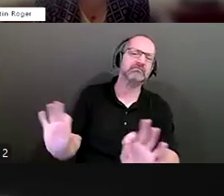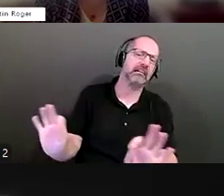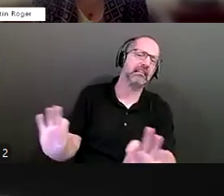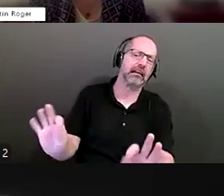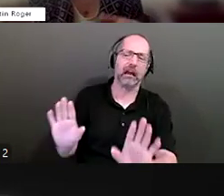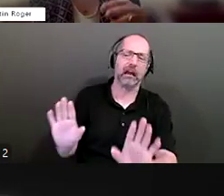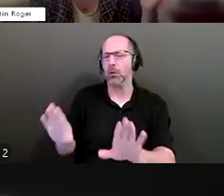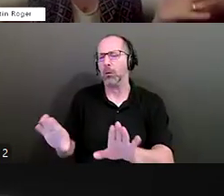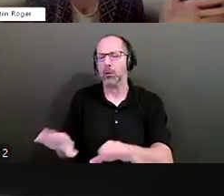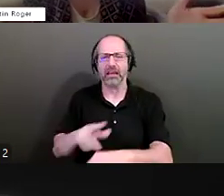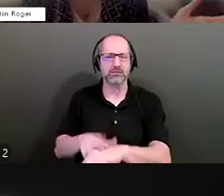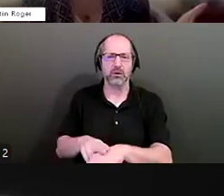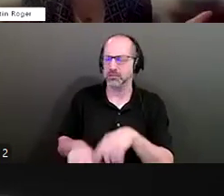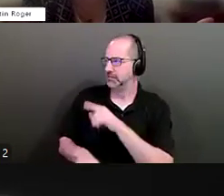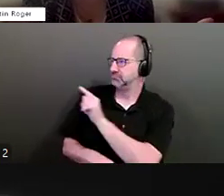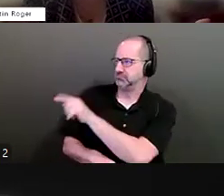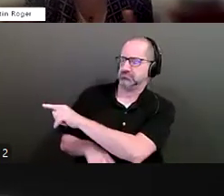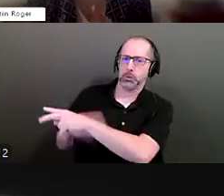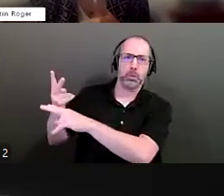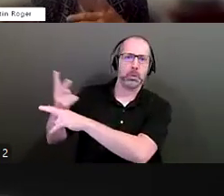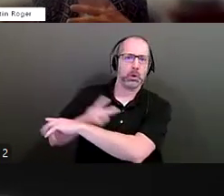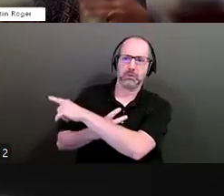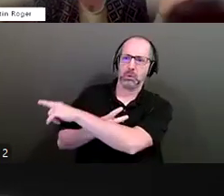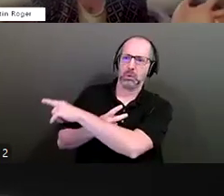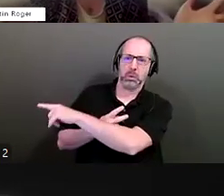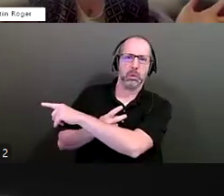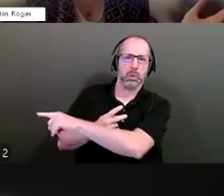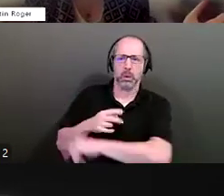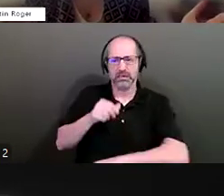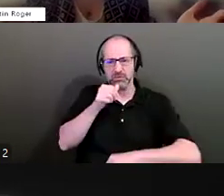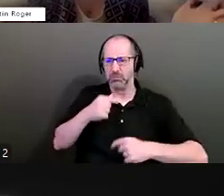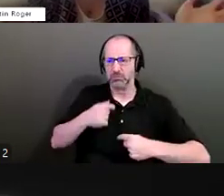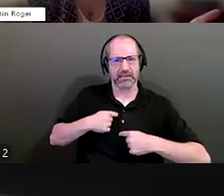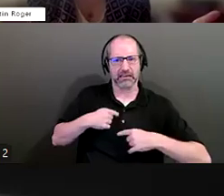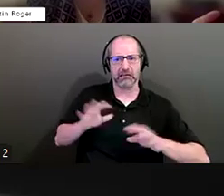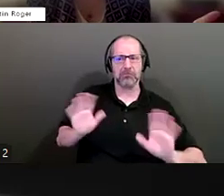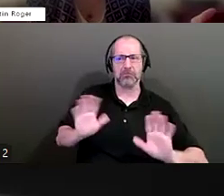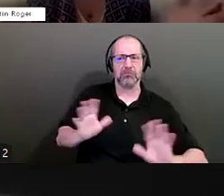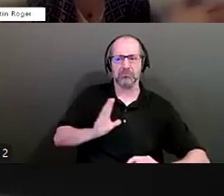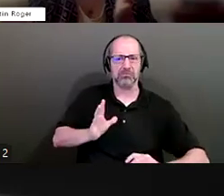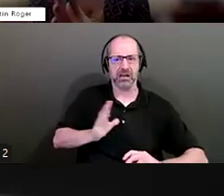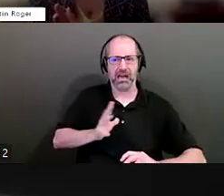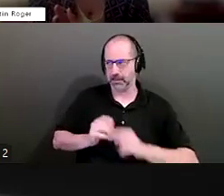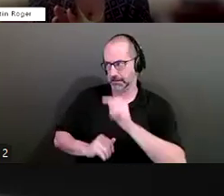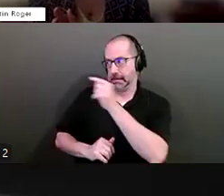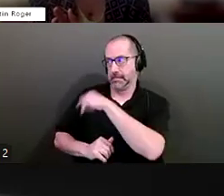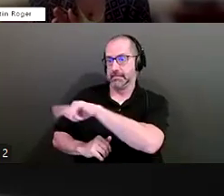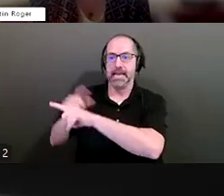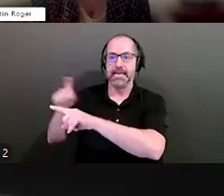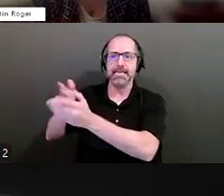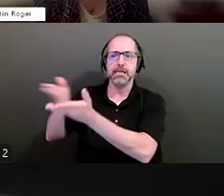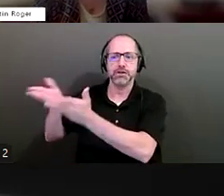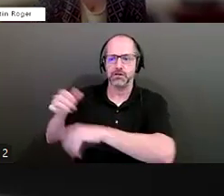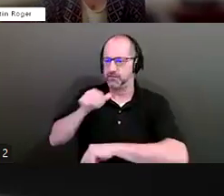say others are far worse off than I, or others need the services more than I do, so I'm going to step